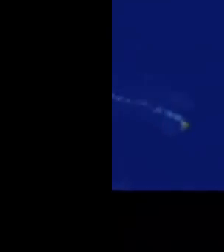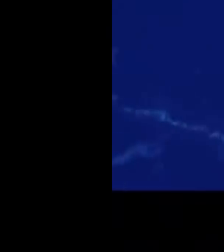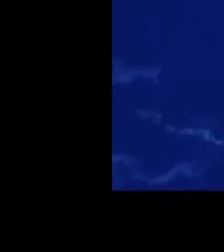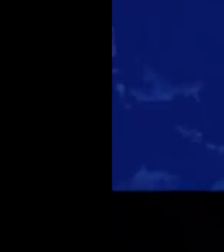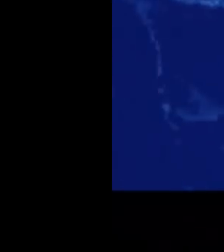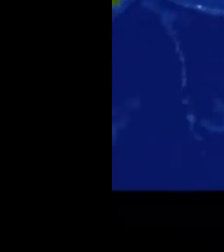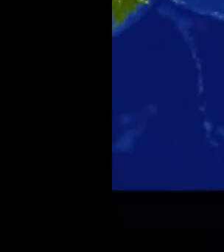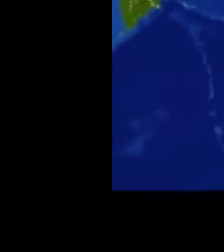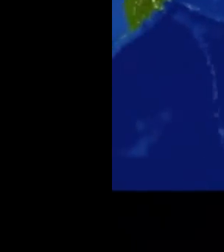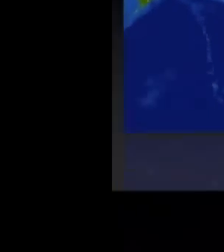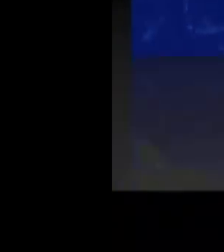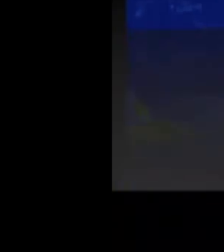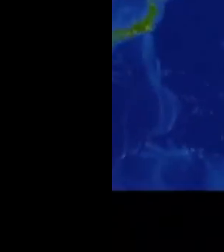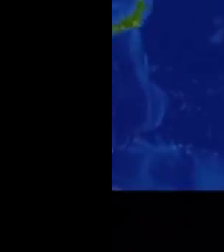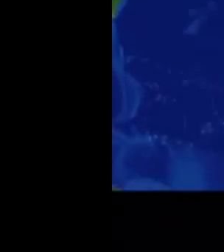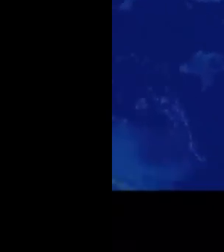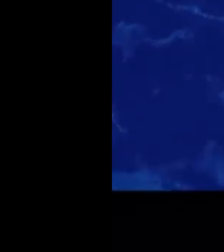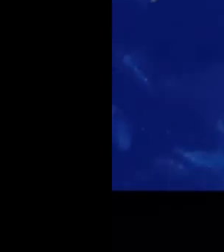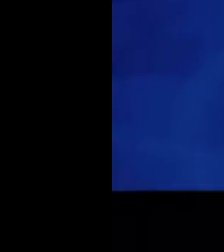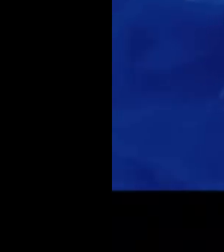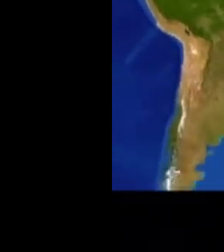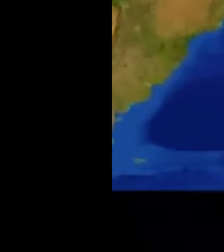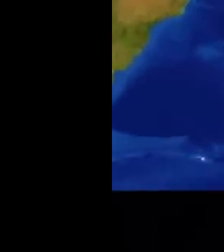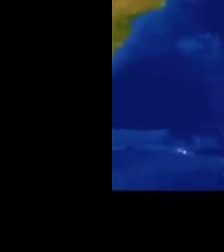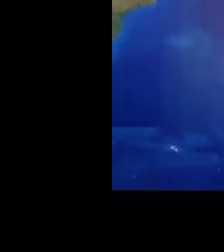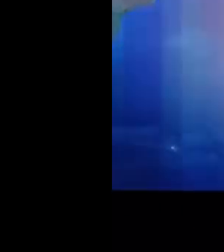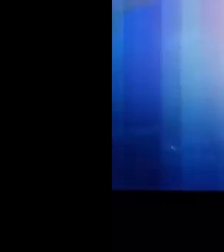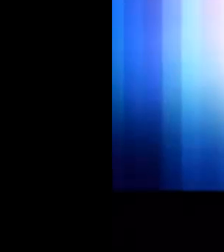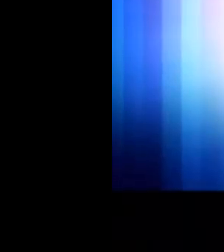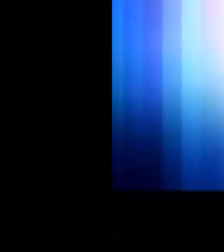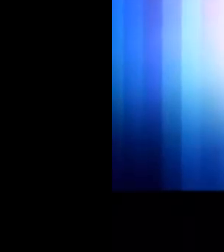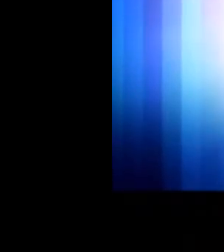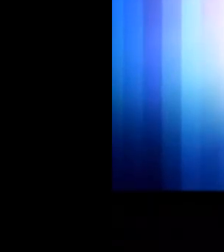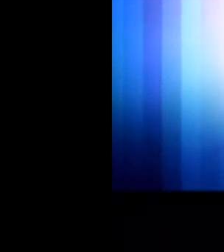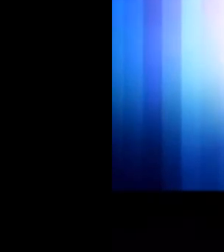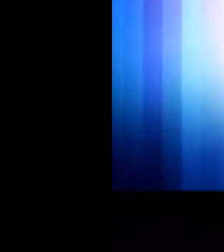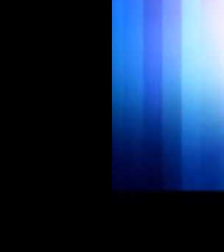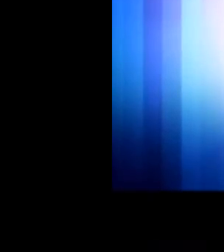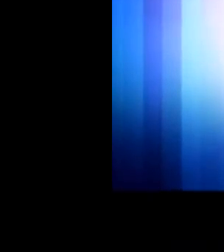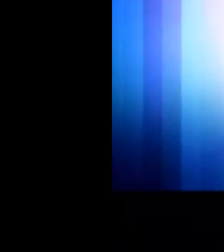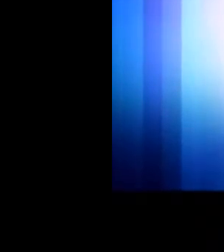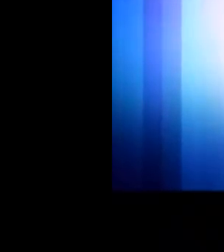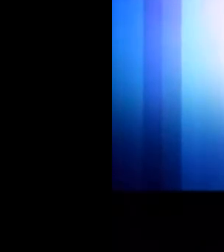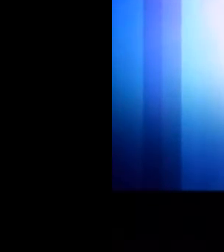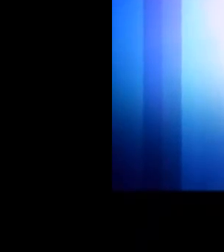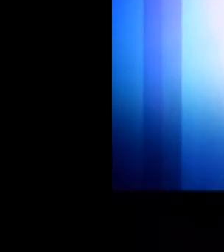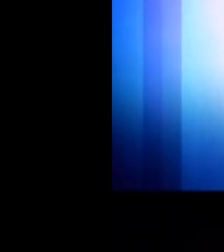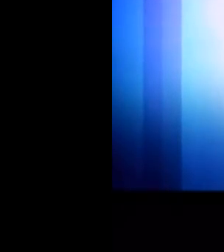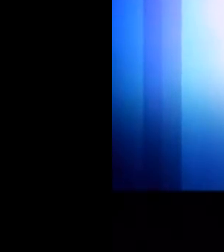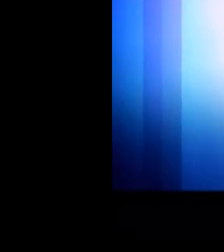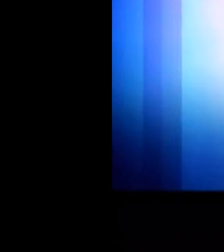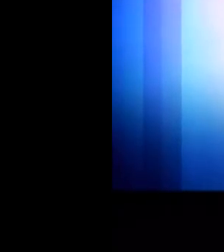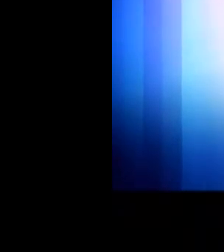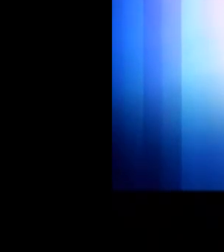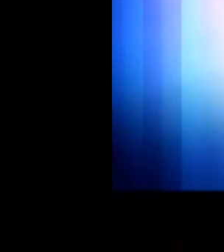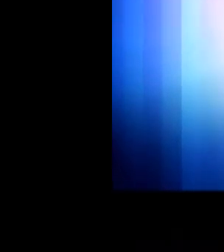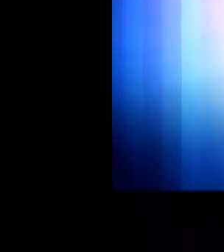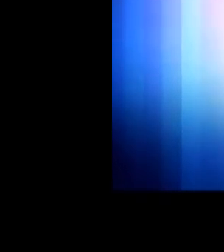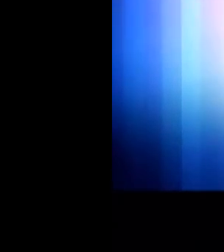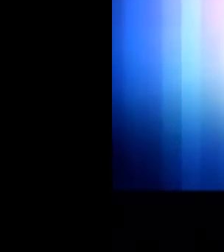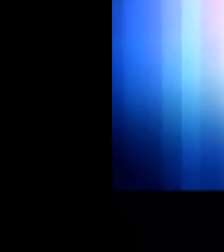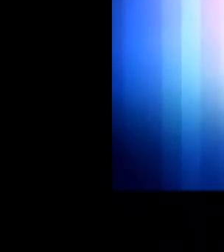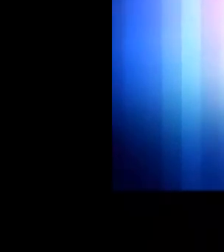my salvation. Whom shall I fear? The Lord is the strength of